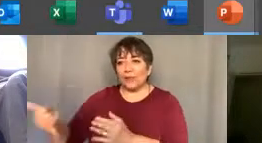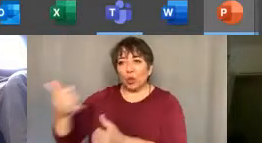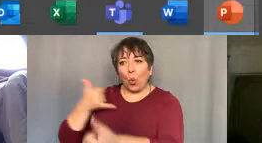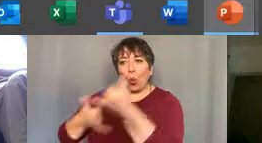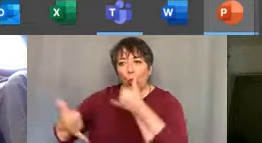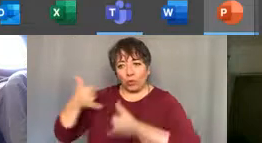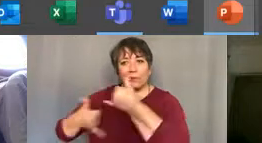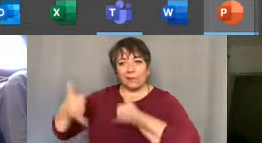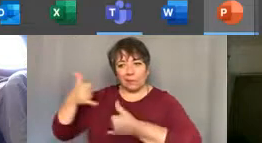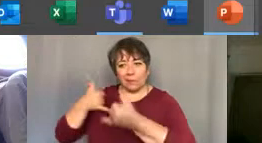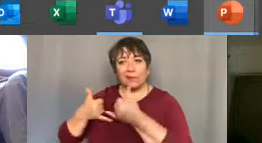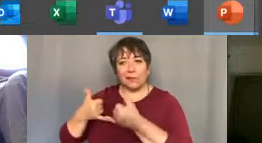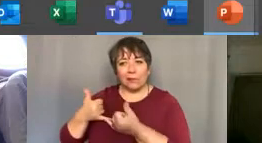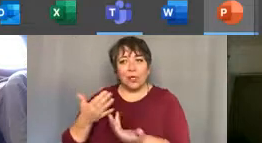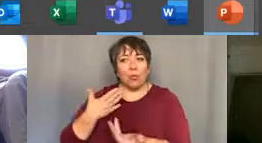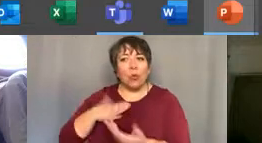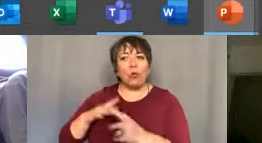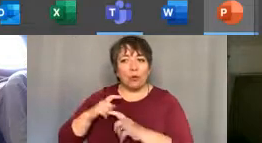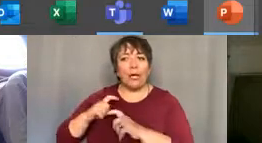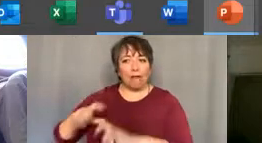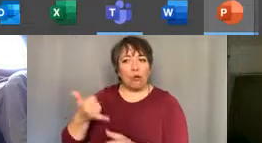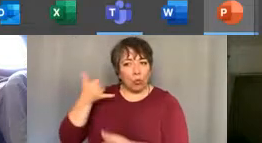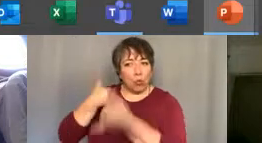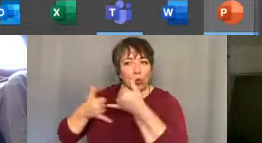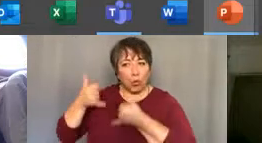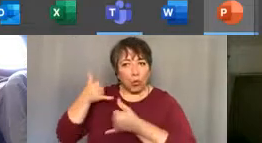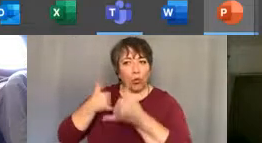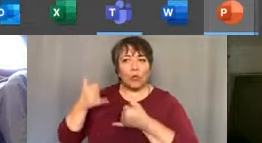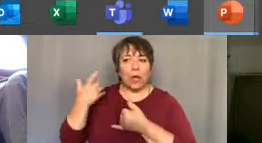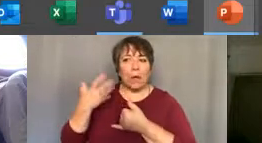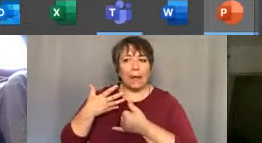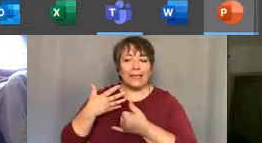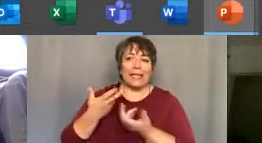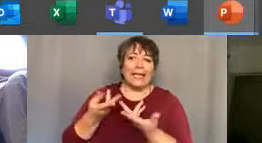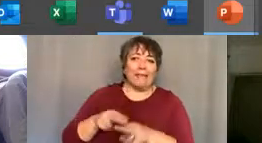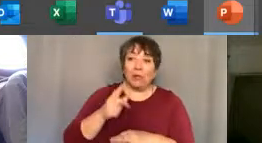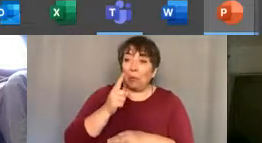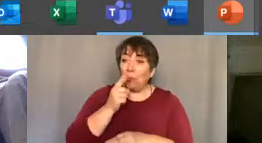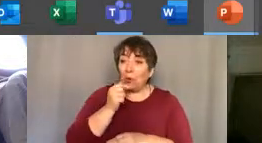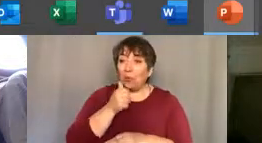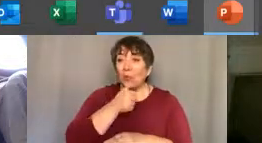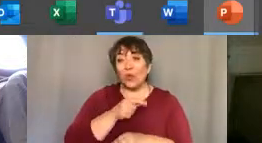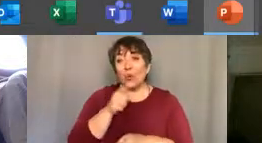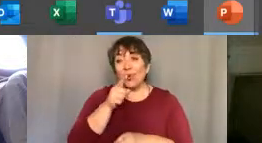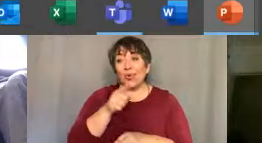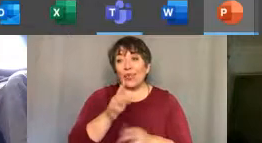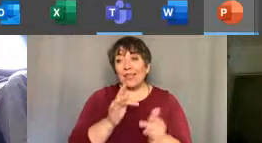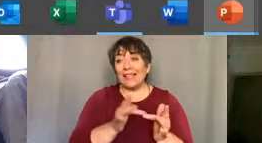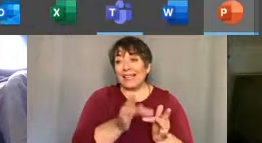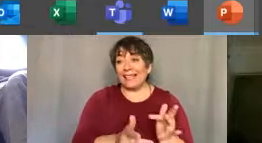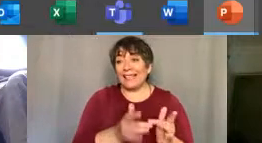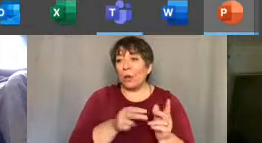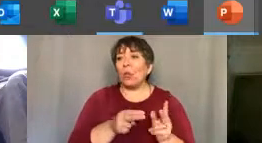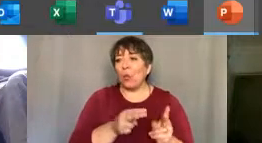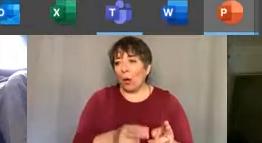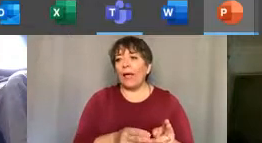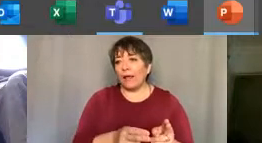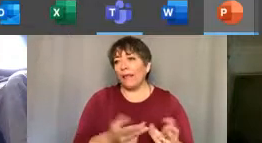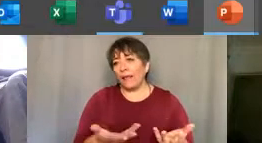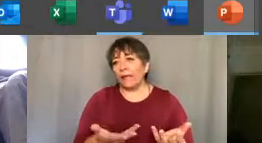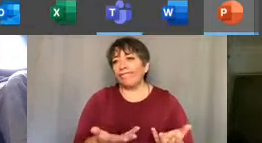patients, the phone line aspect is and will remain there. There are some other methods, as you can see,